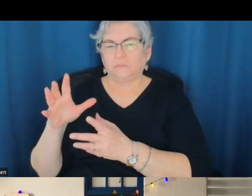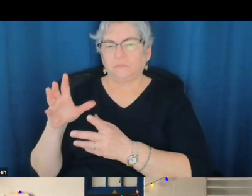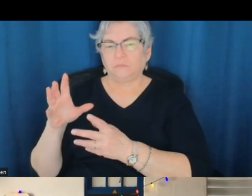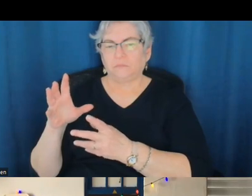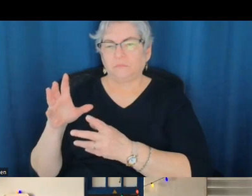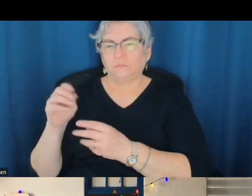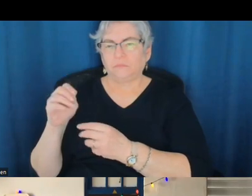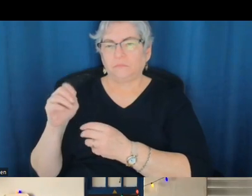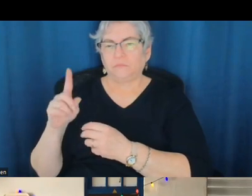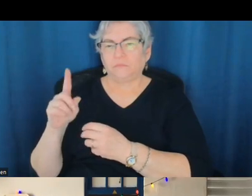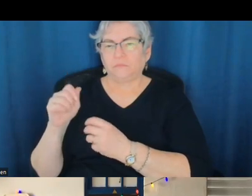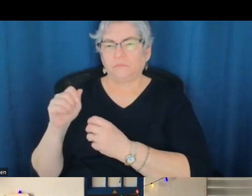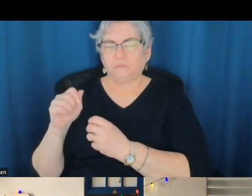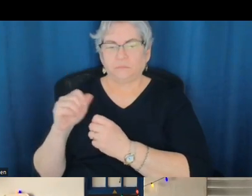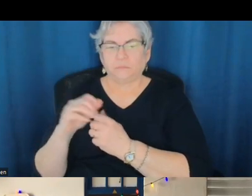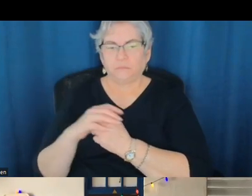Keep skipping through.